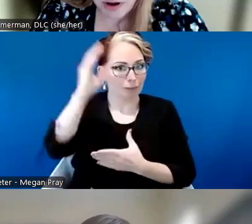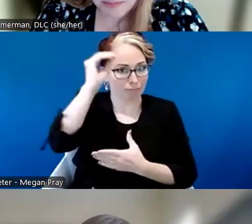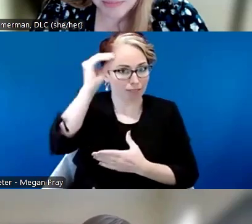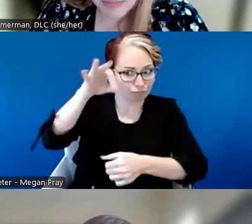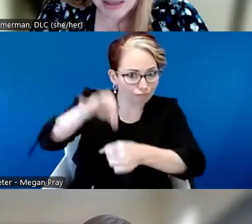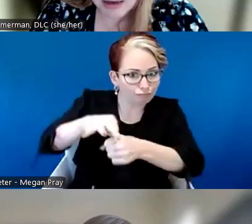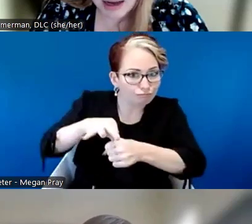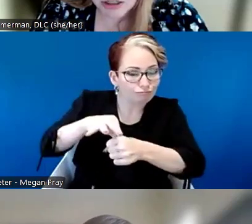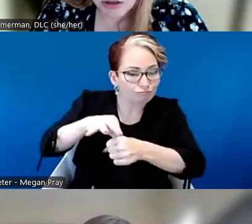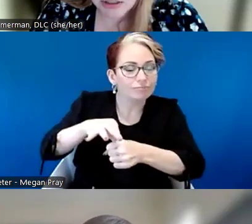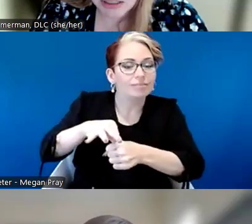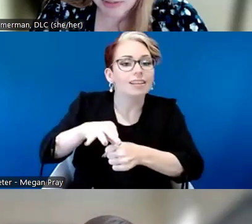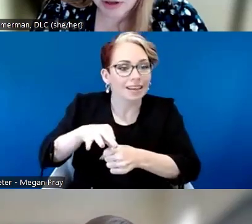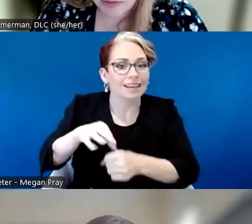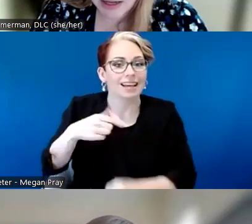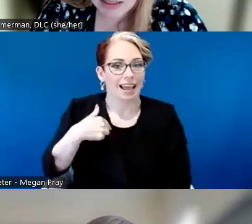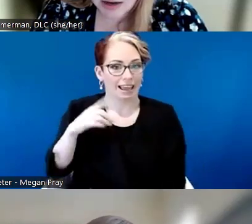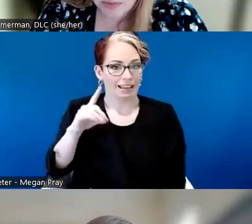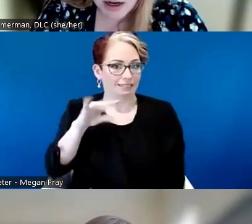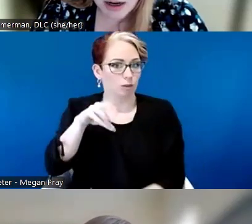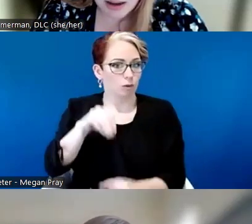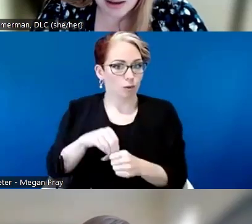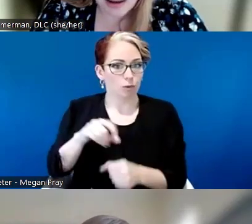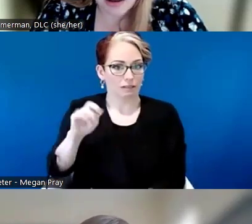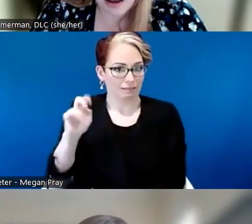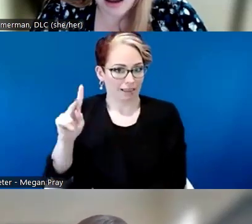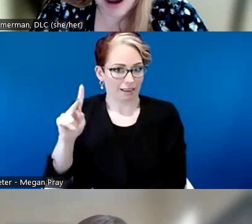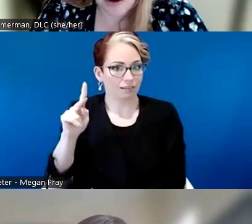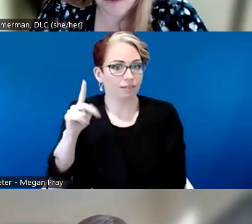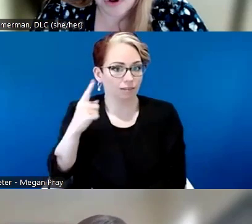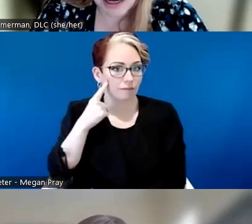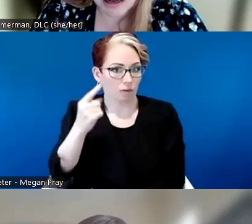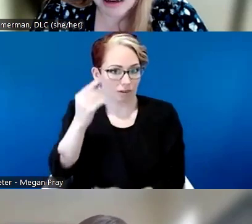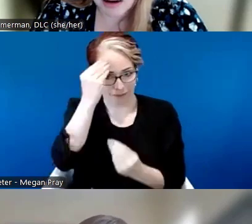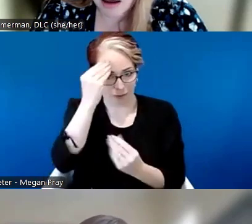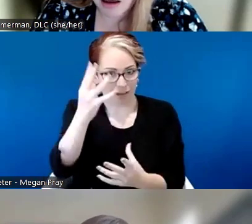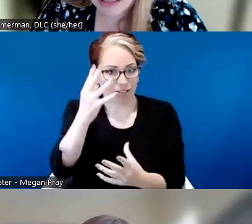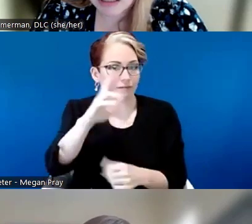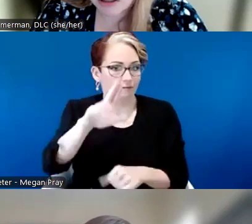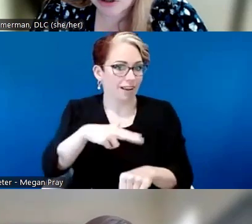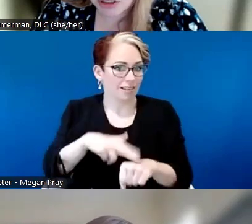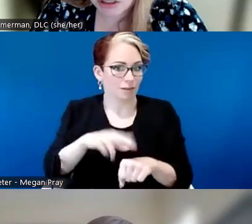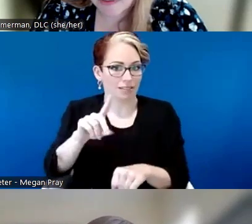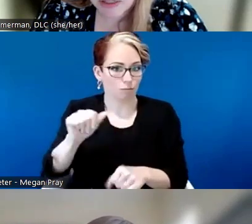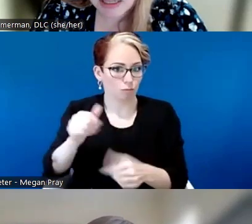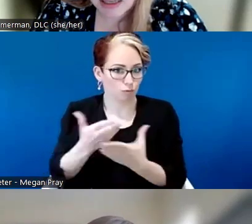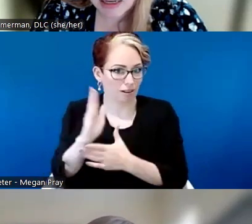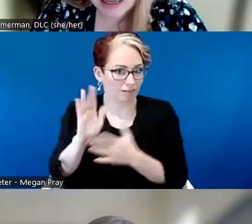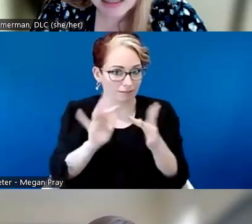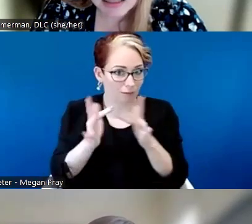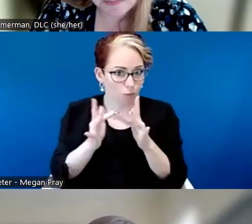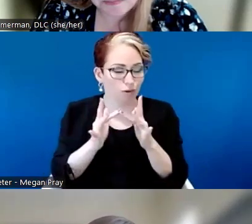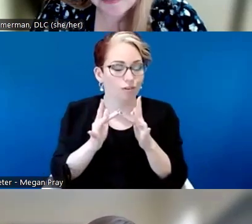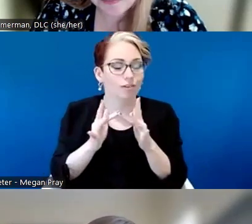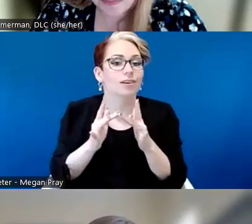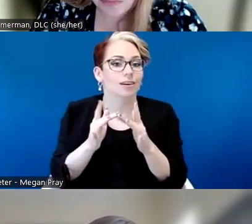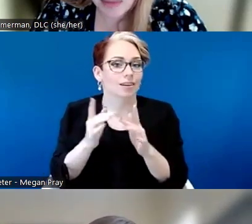resource from the National Disability Rights Network about voting in institutions or